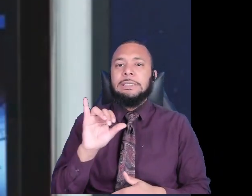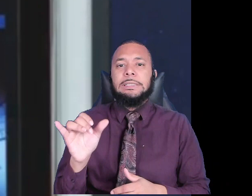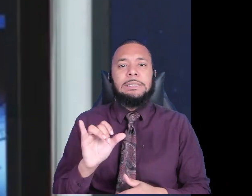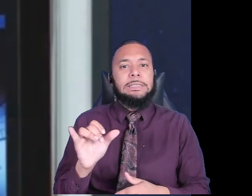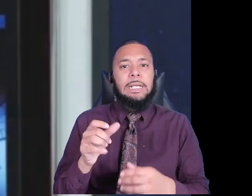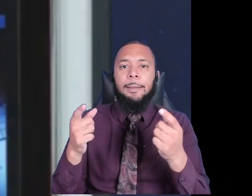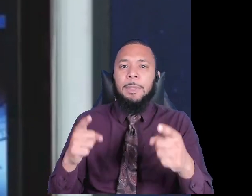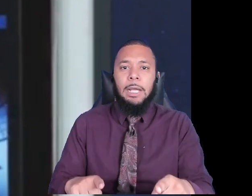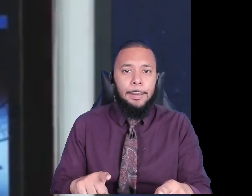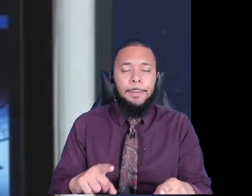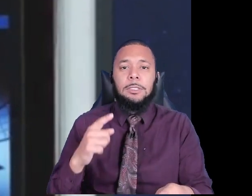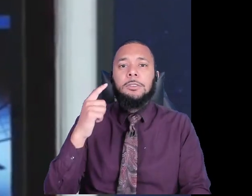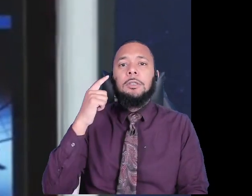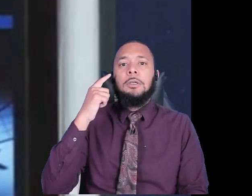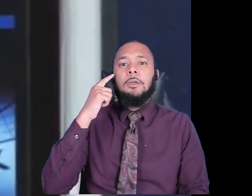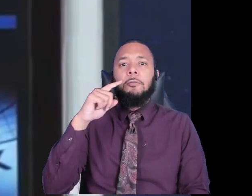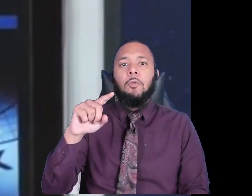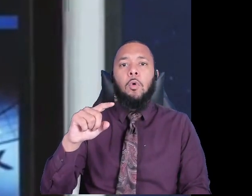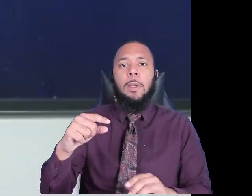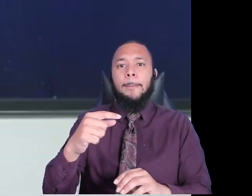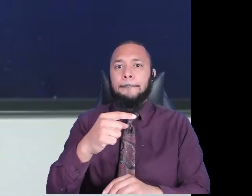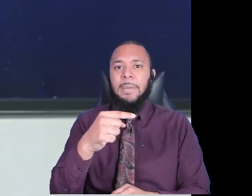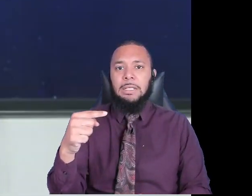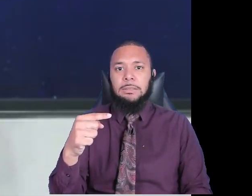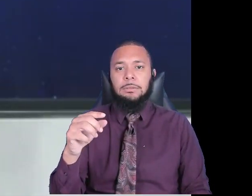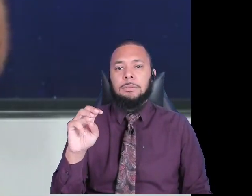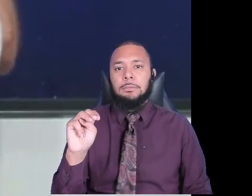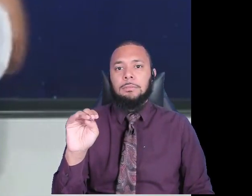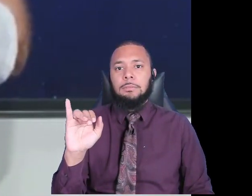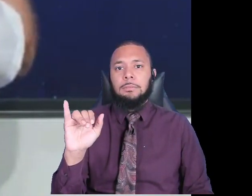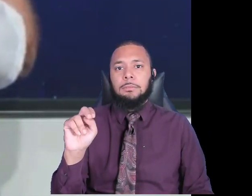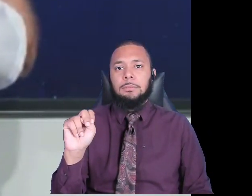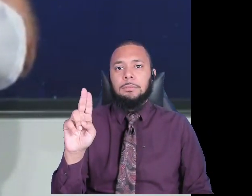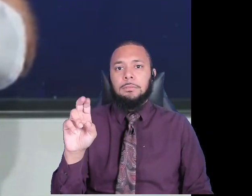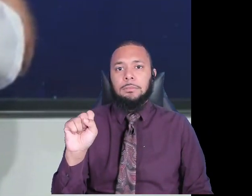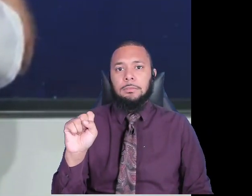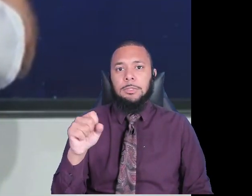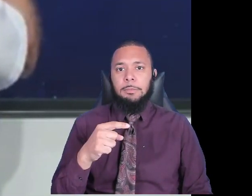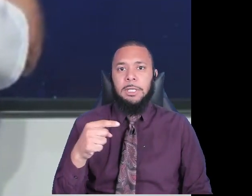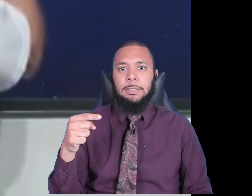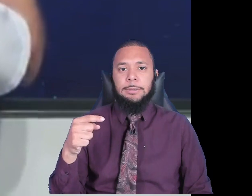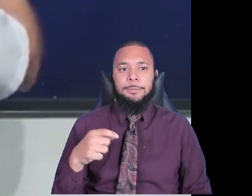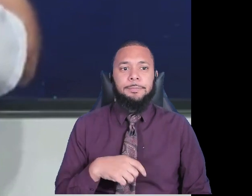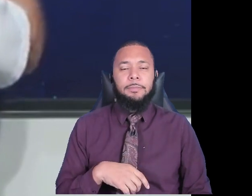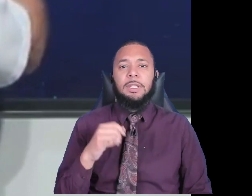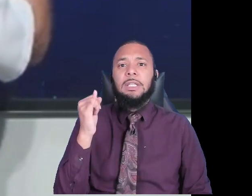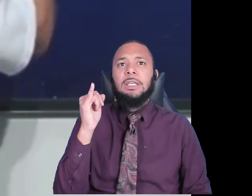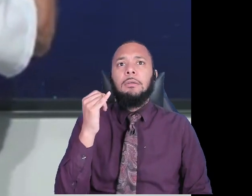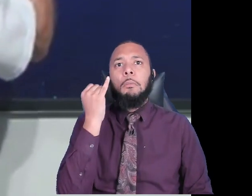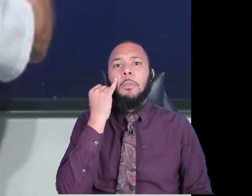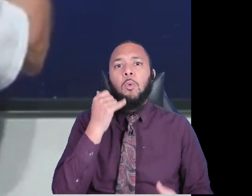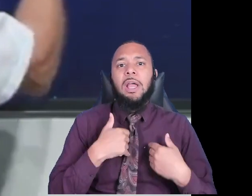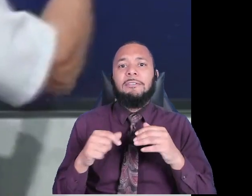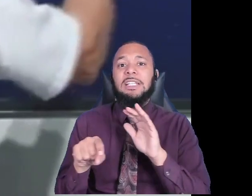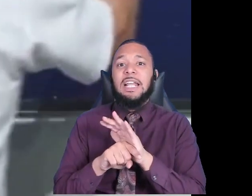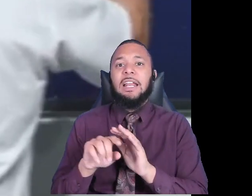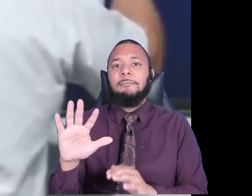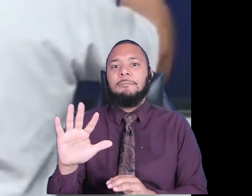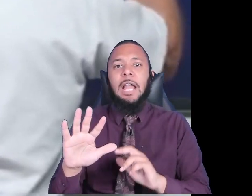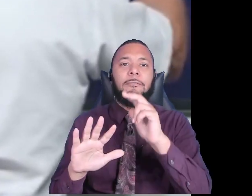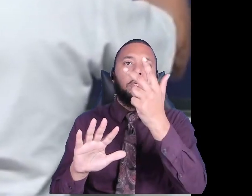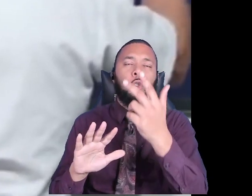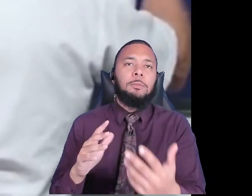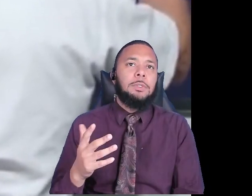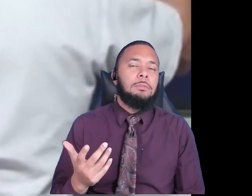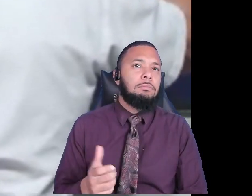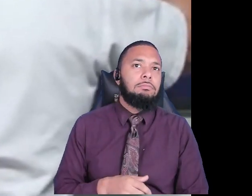when we put minus signs. If we say, like negative 5 cubed